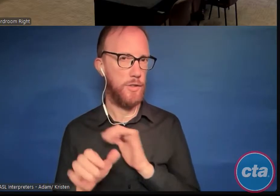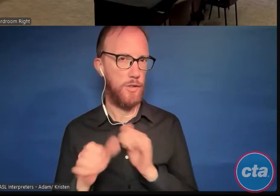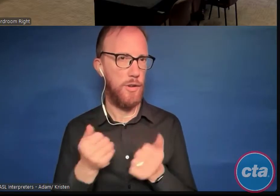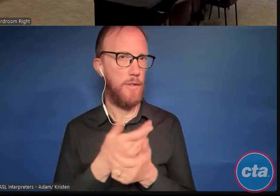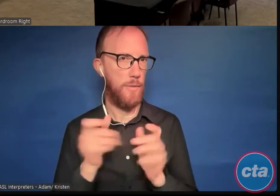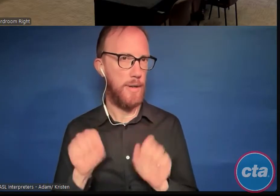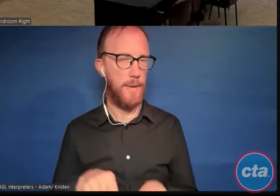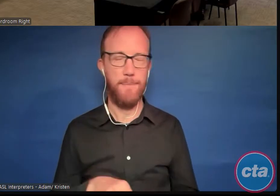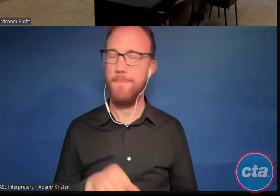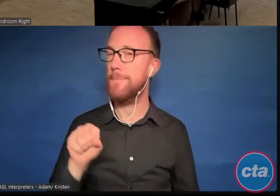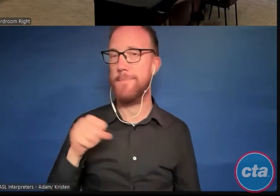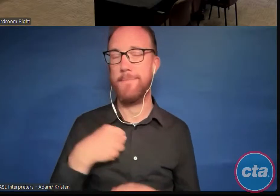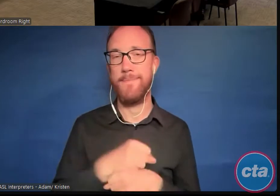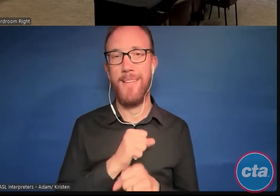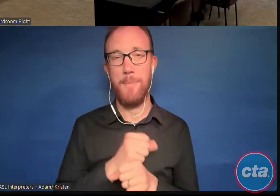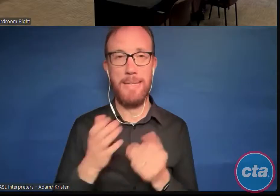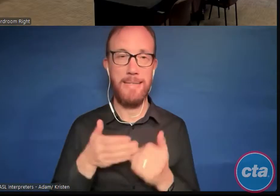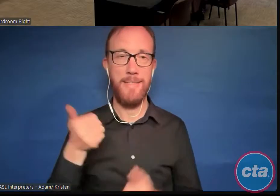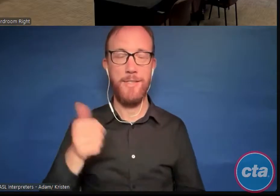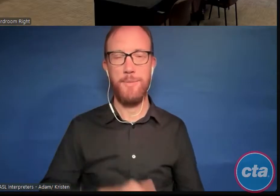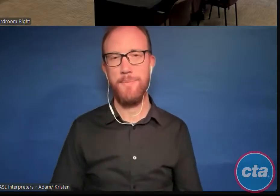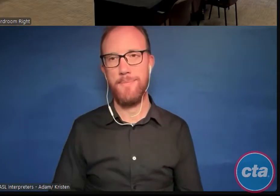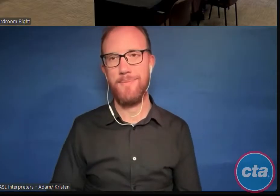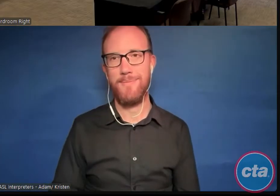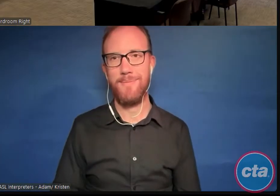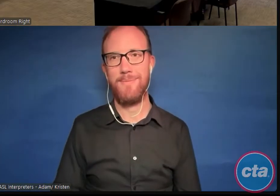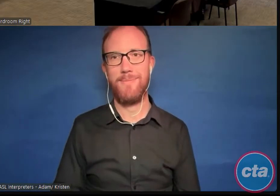Certainly makes it easier.